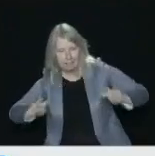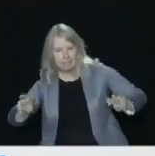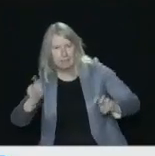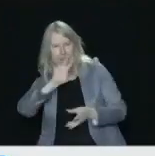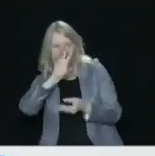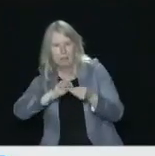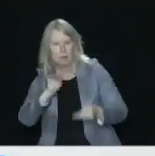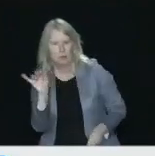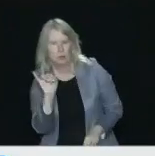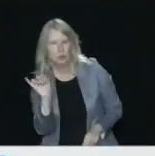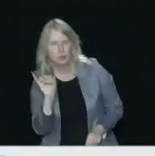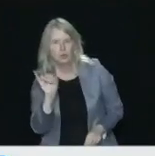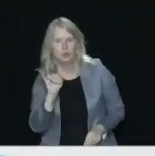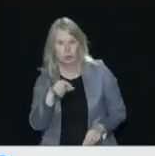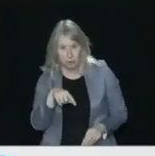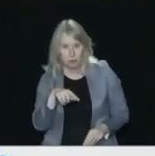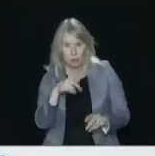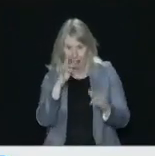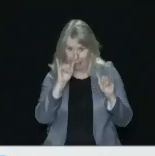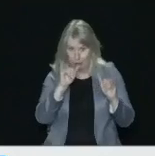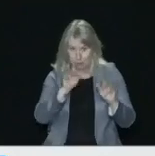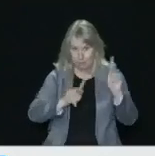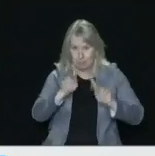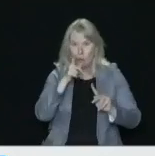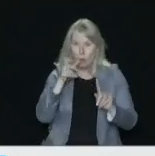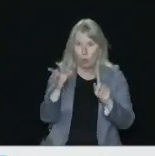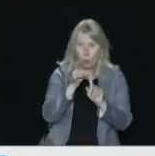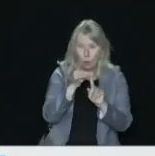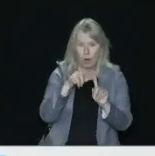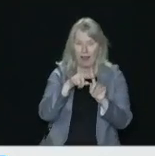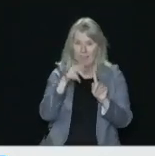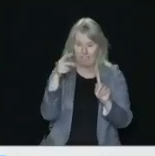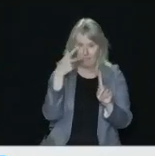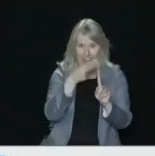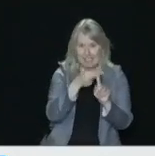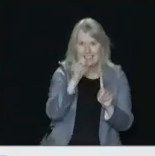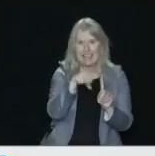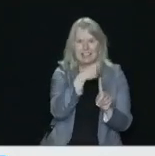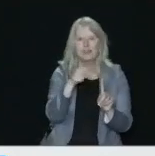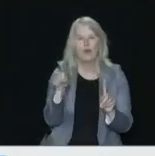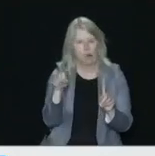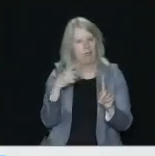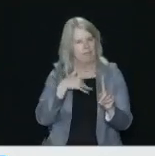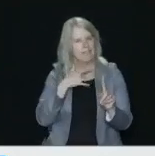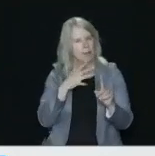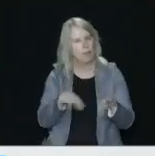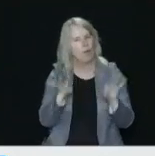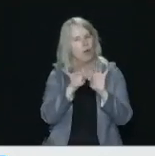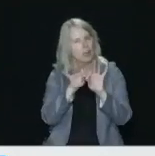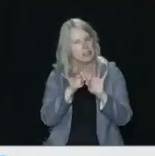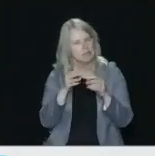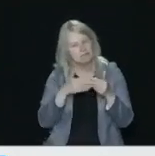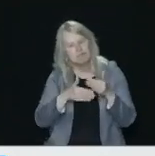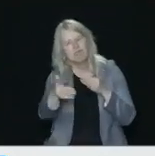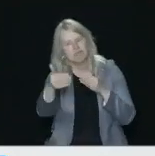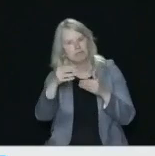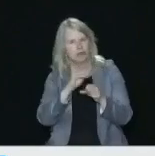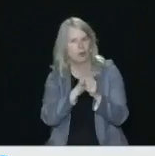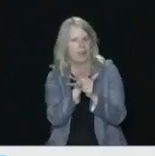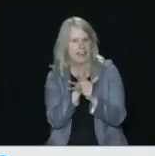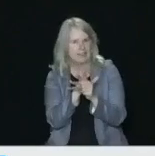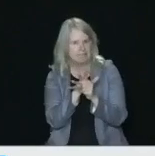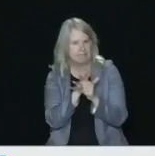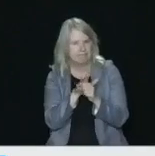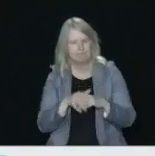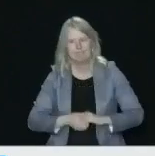watersheds and how we best capture data from wastewater is being a tremendous lift by many